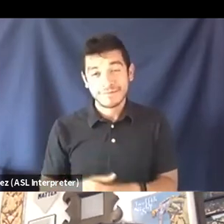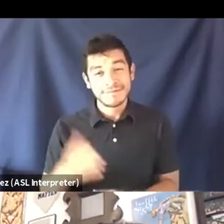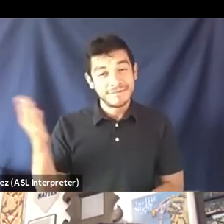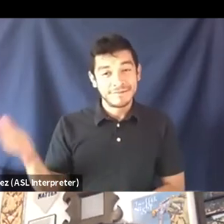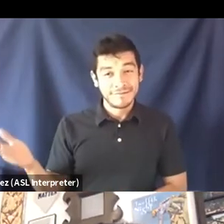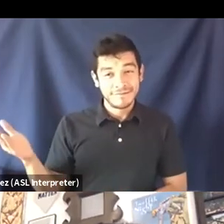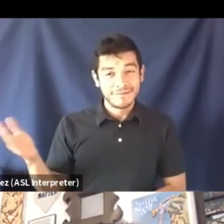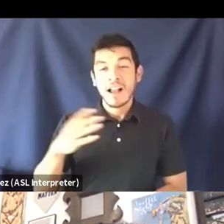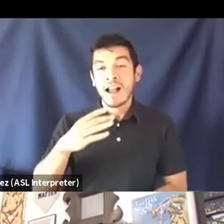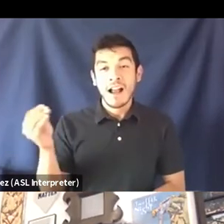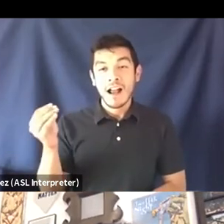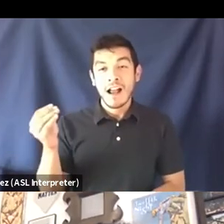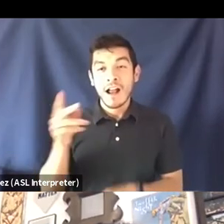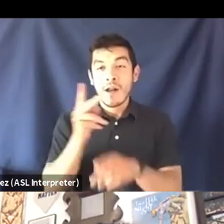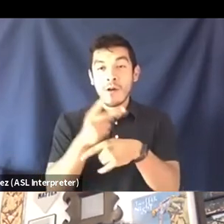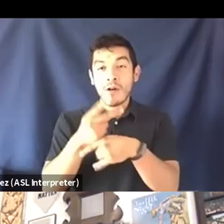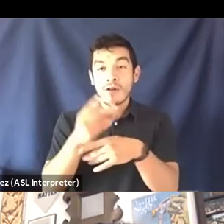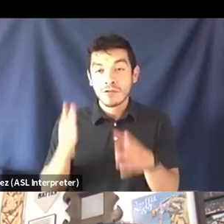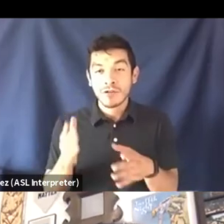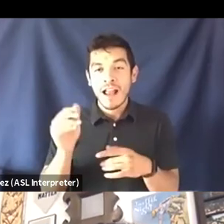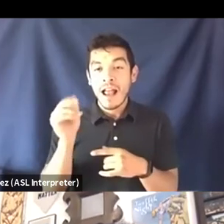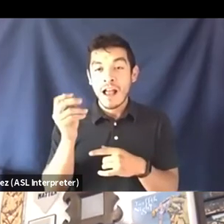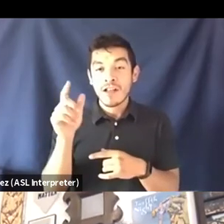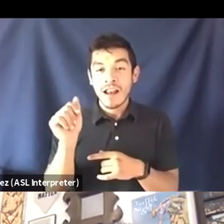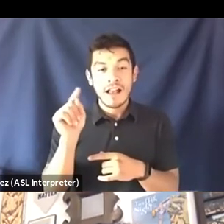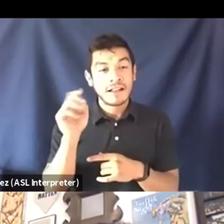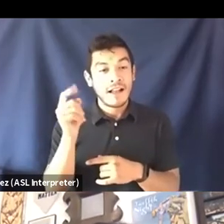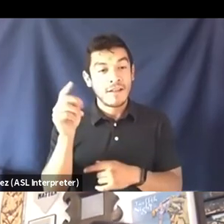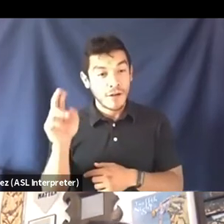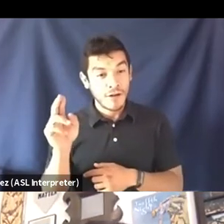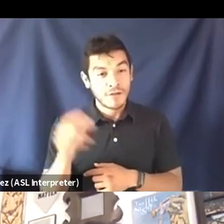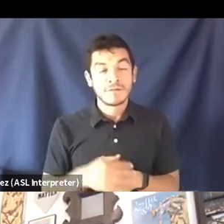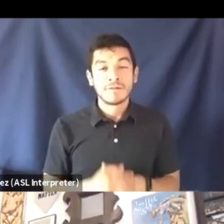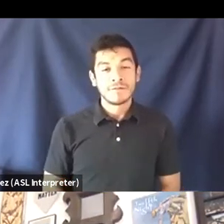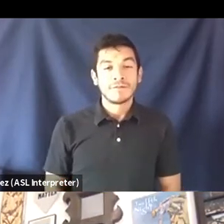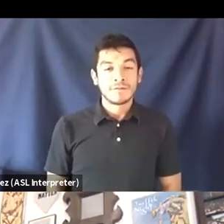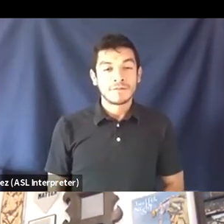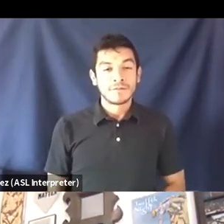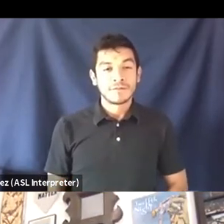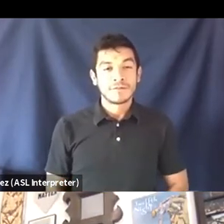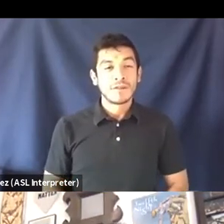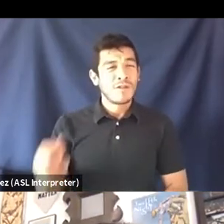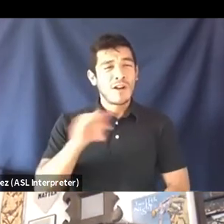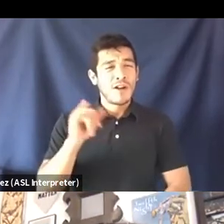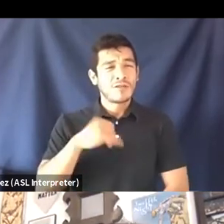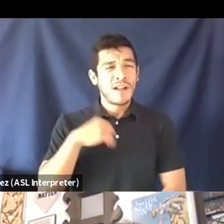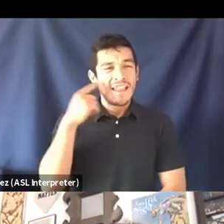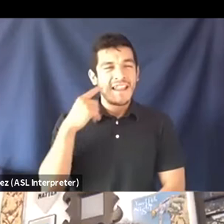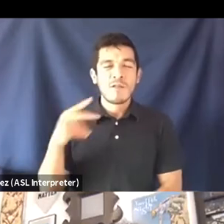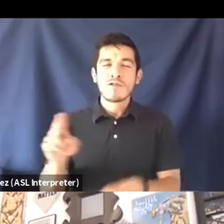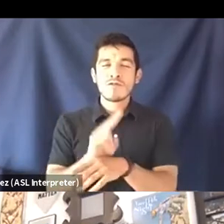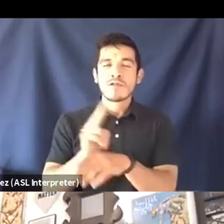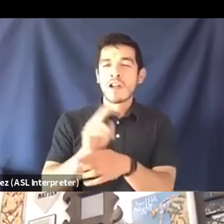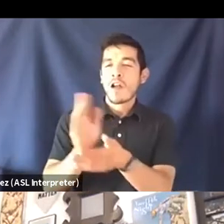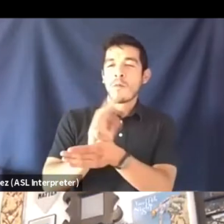as well as producer, Angela Tucker. We also have two, I hate to use the term film subject because